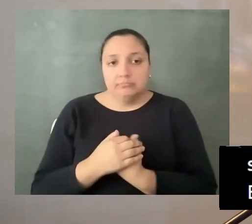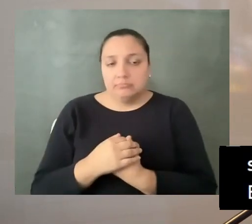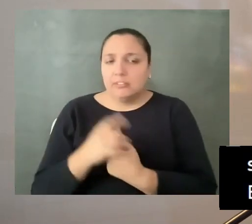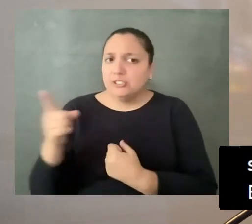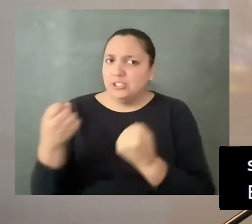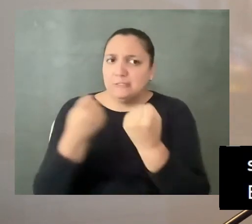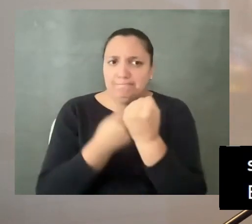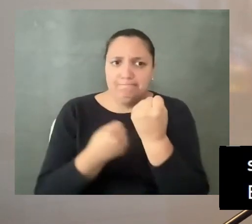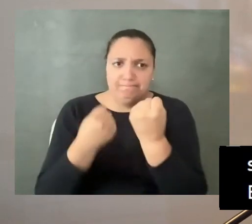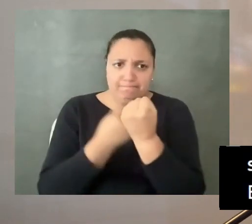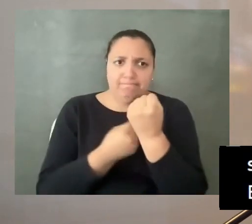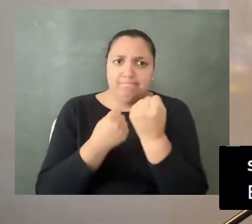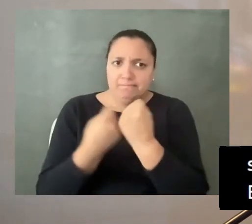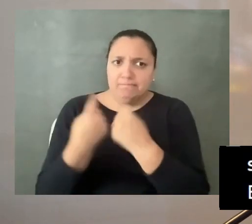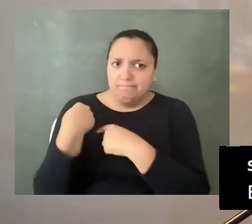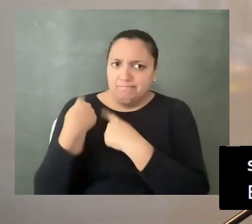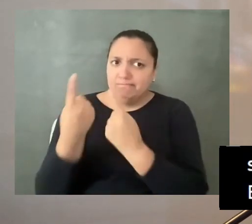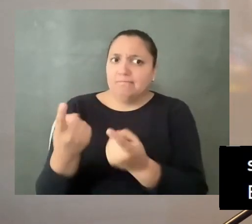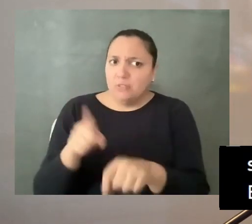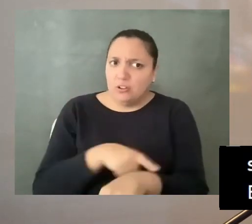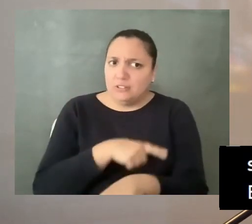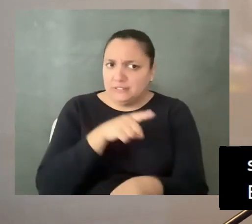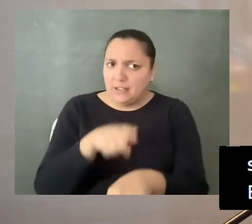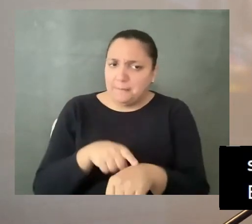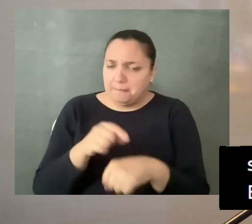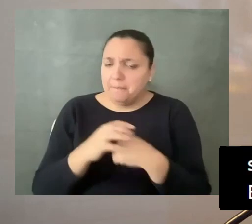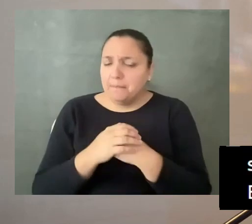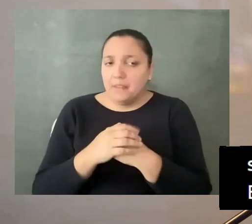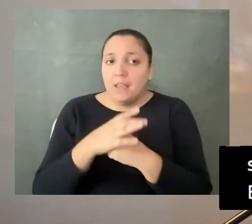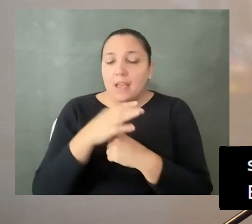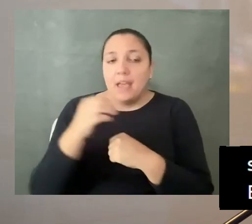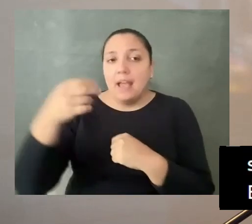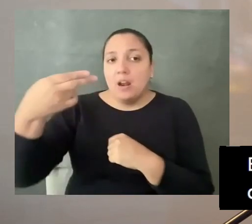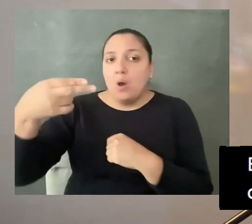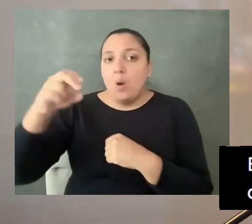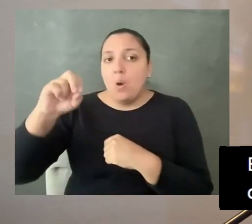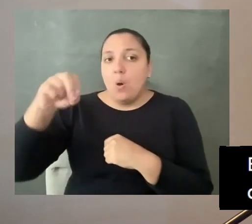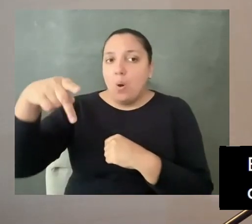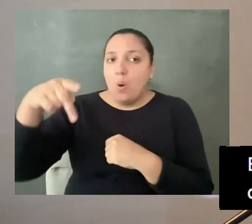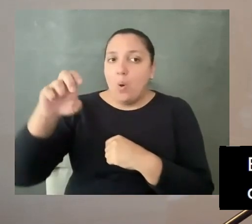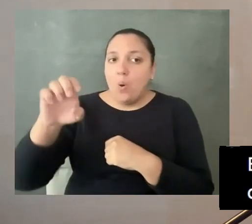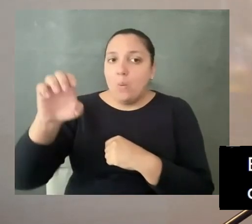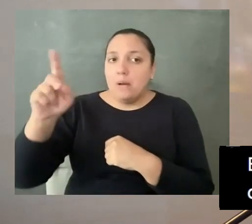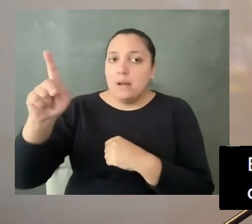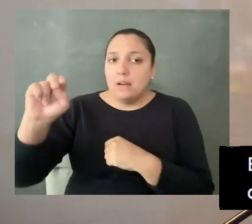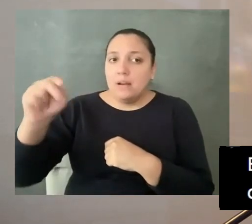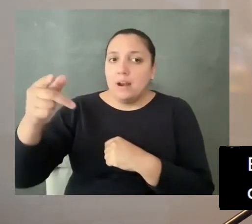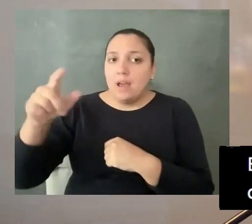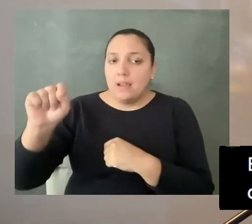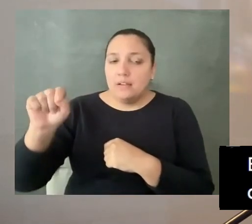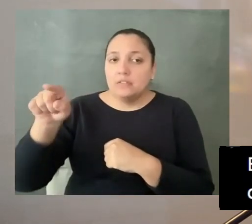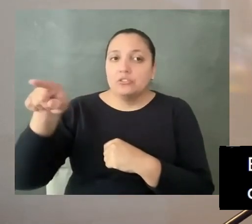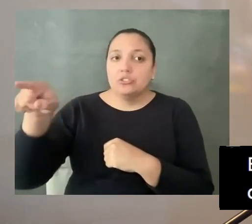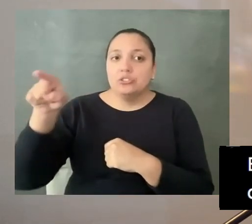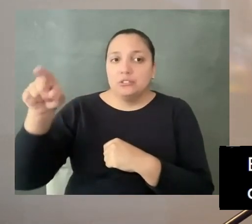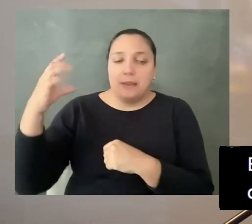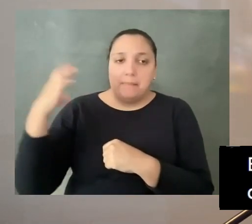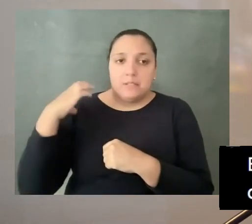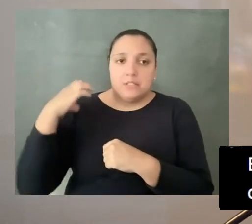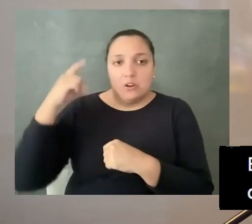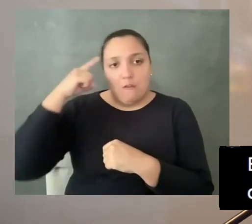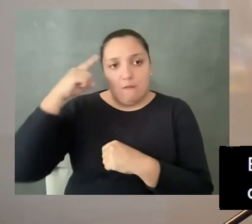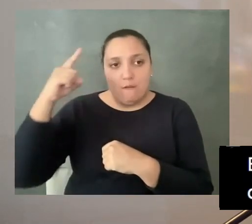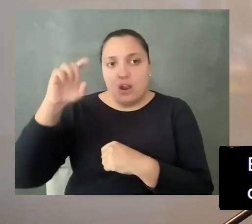champion. And of course, Hope Knight, president, CEO, and commissioner of Empire State Development, which oversees the